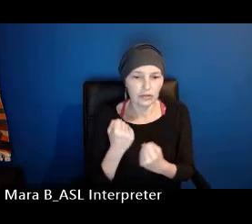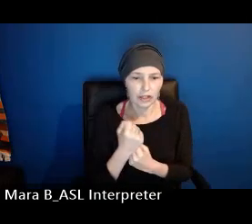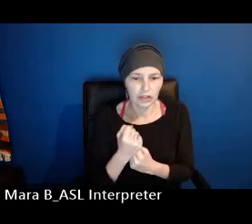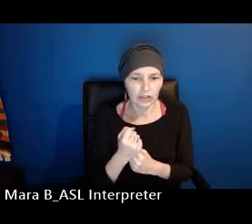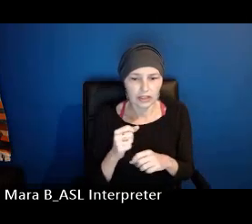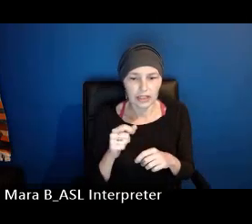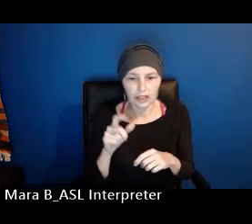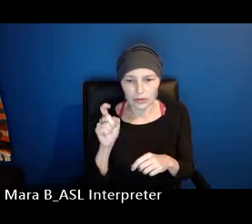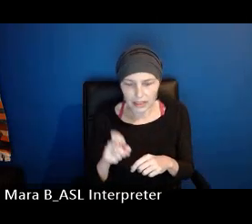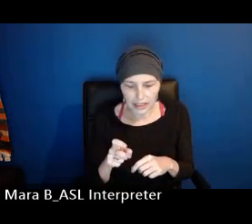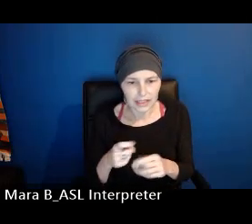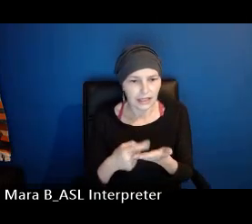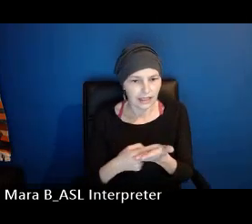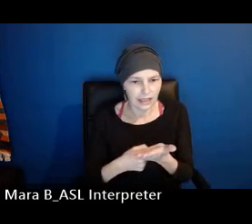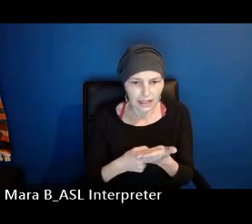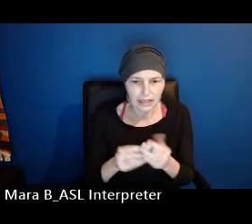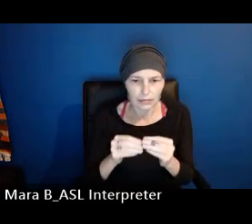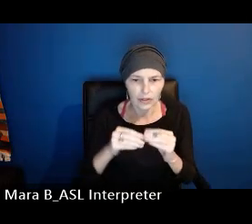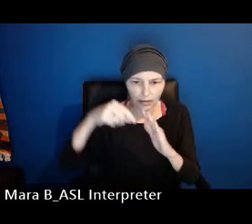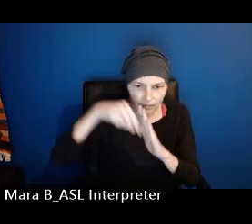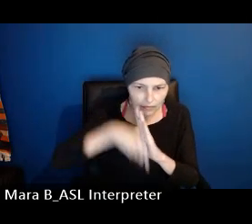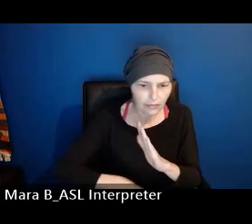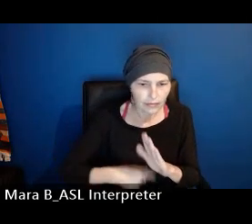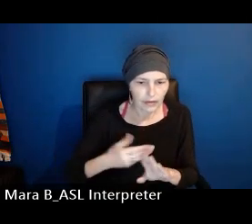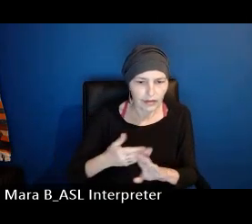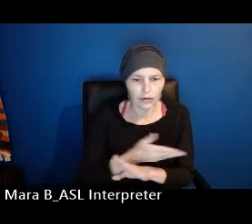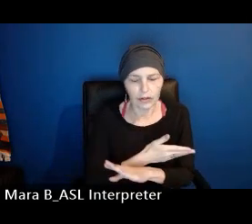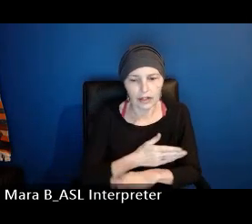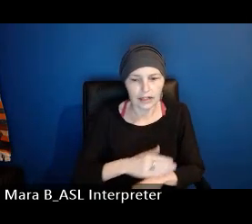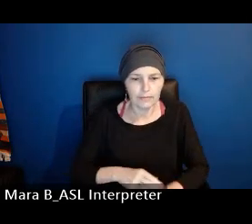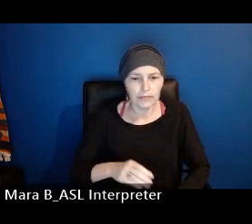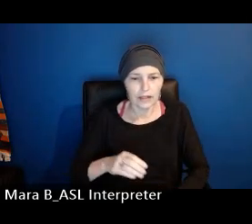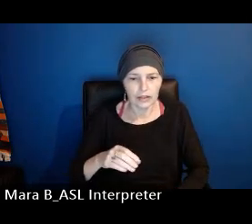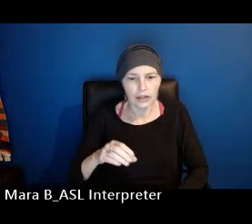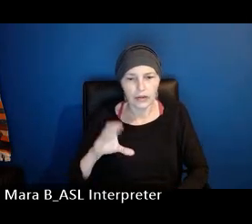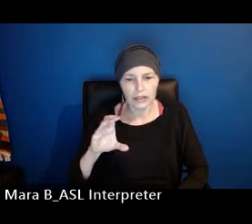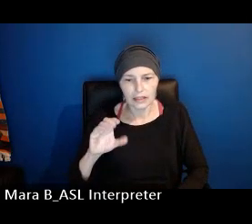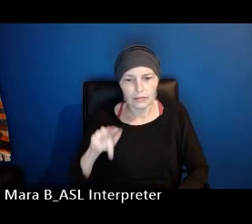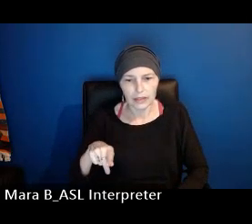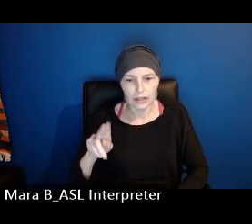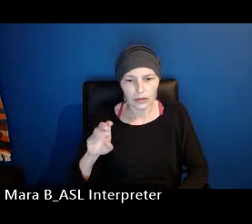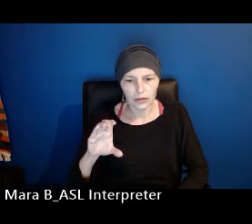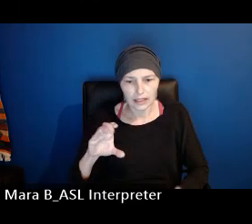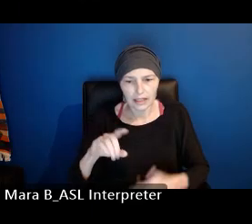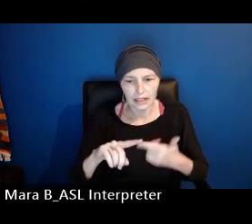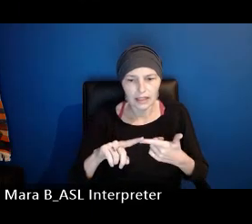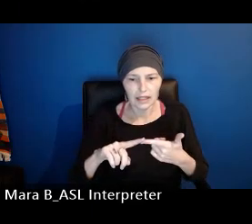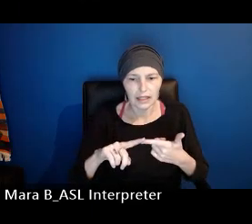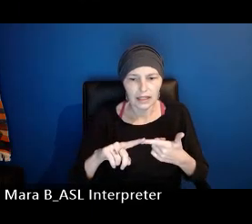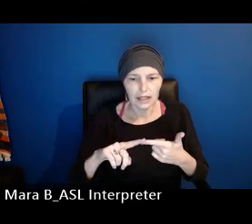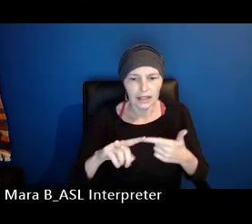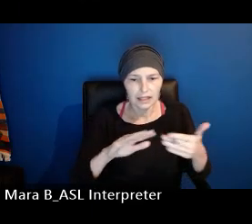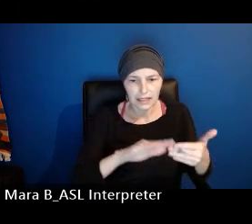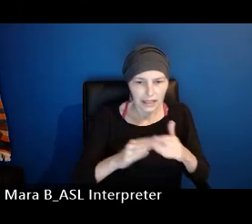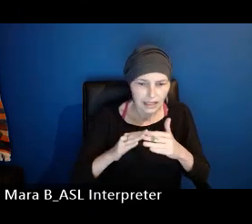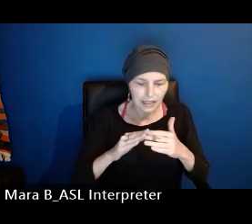want that coordination between SoCalGas, CPUC, the city, and I